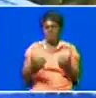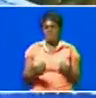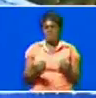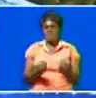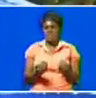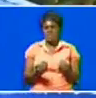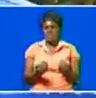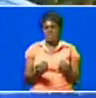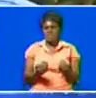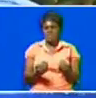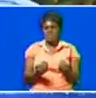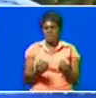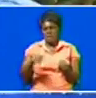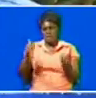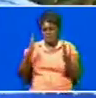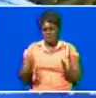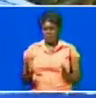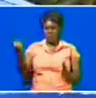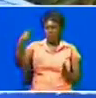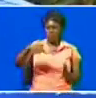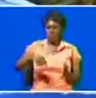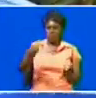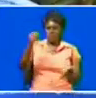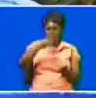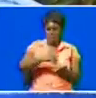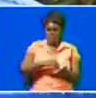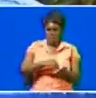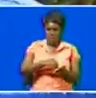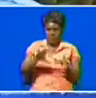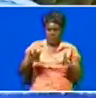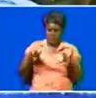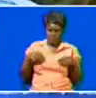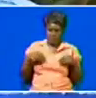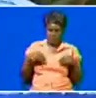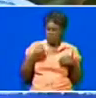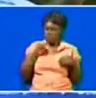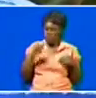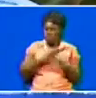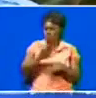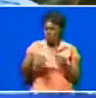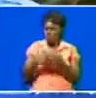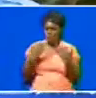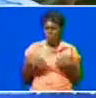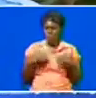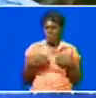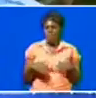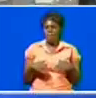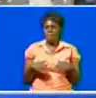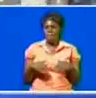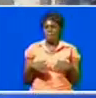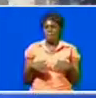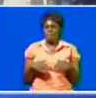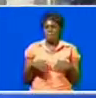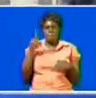for an arbitrator to be called in that was going to be acceptable to every single person in this event.